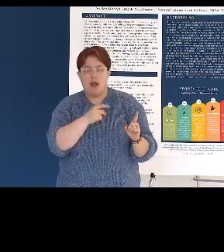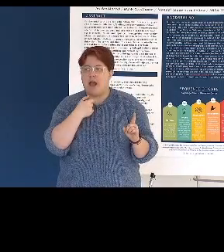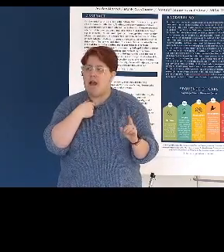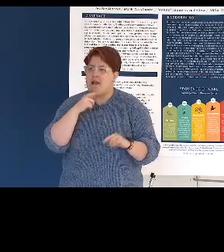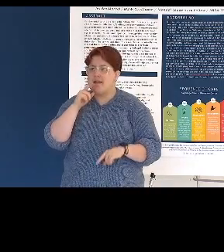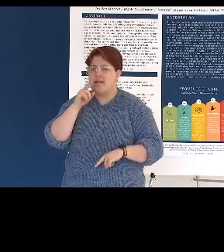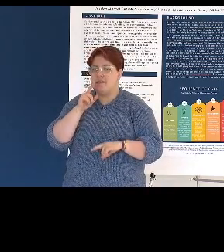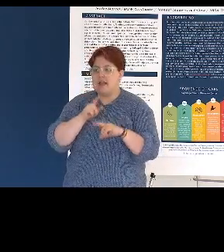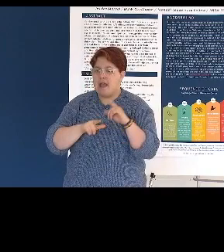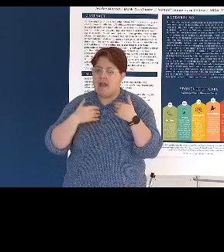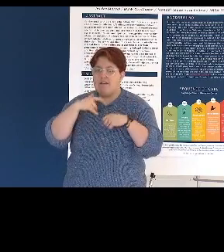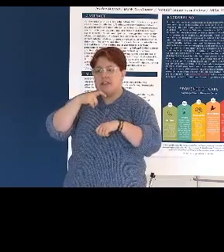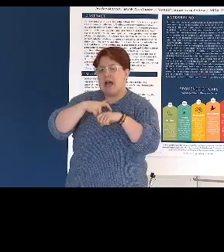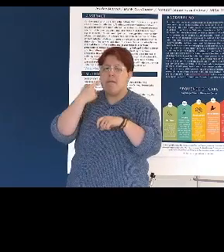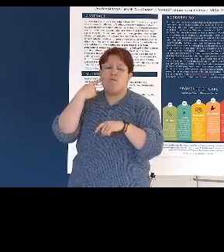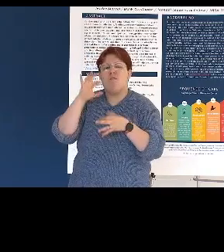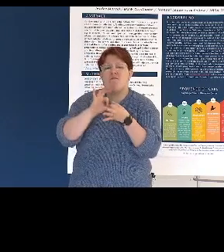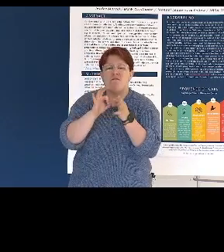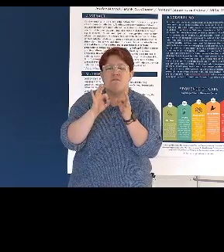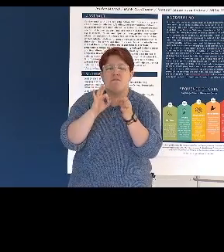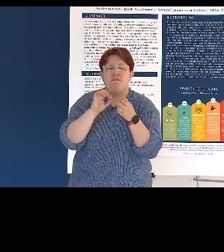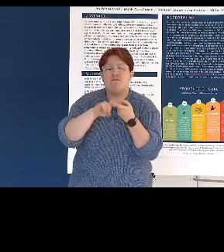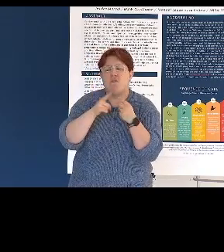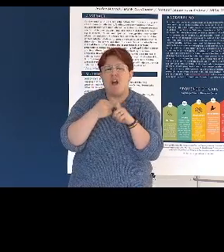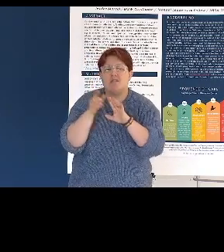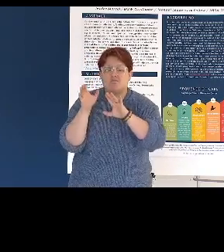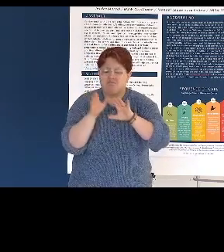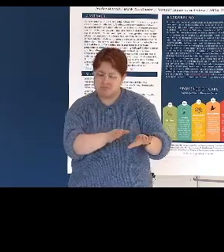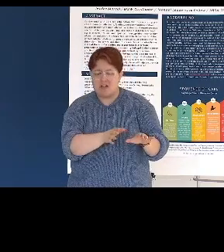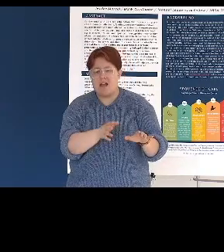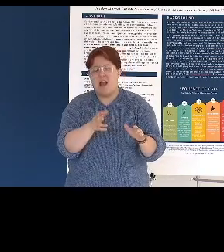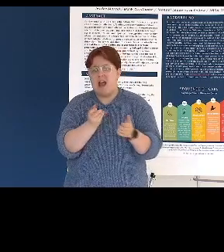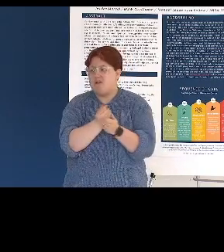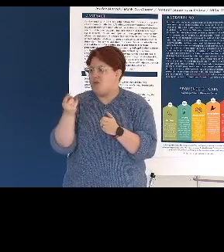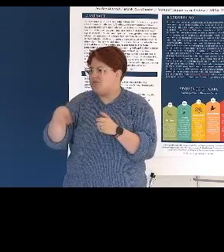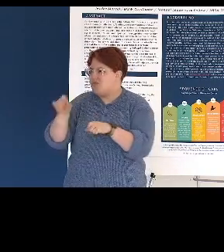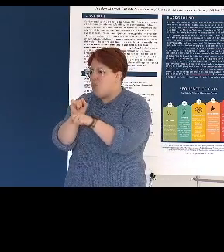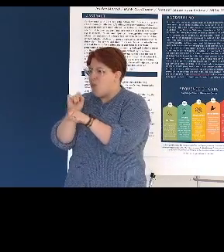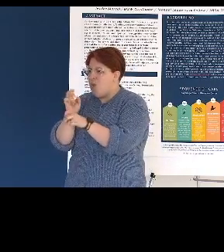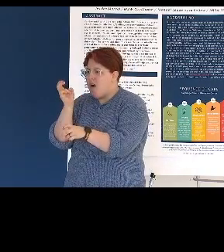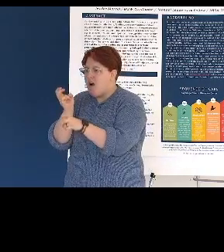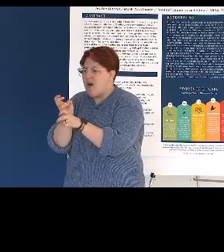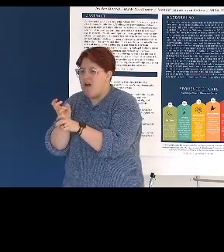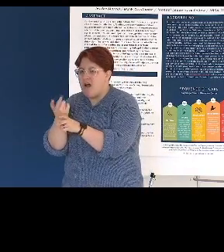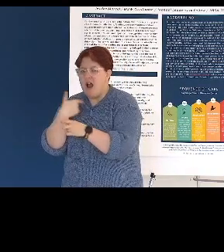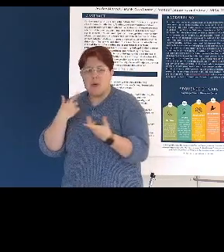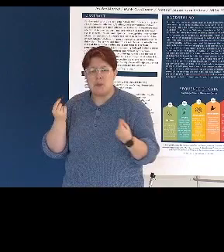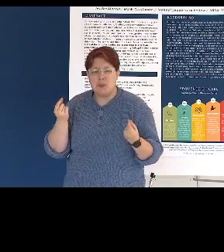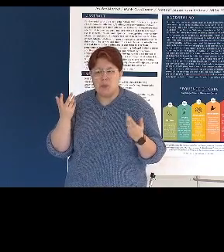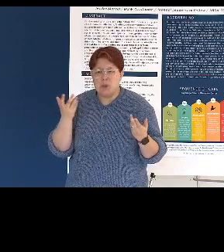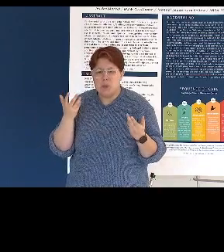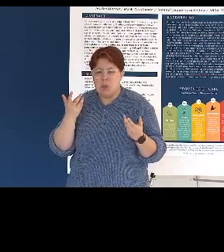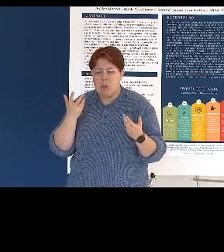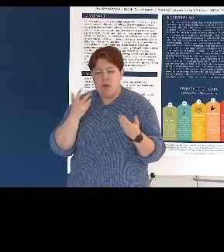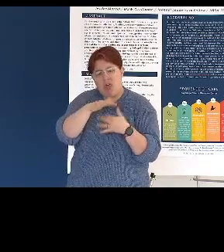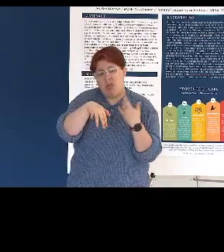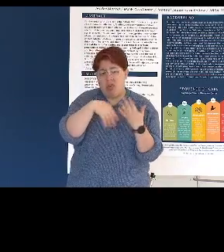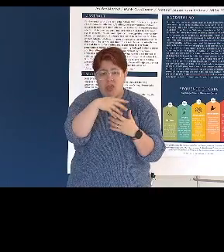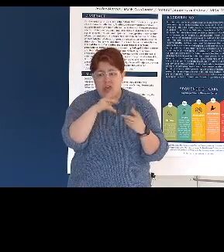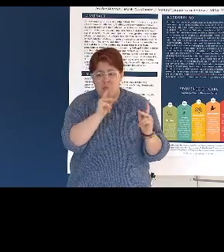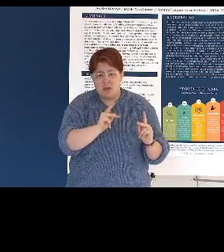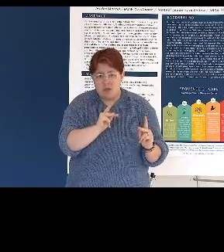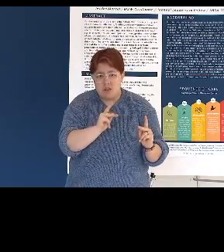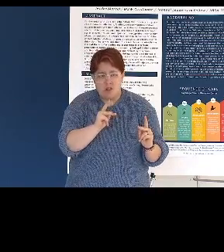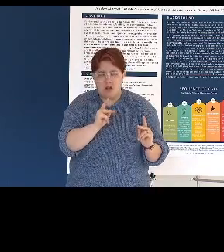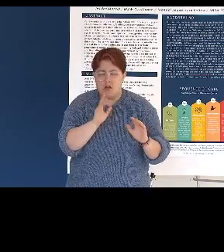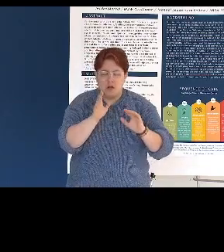take time to have friends. Everyone else will be working harder when I am, just hanging out with people? I